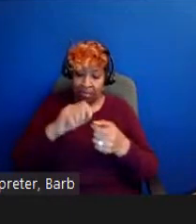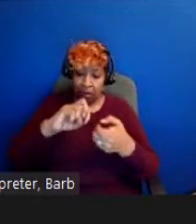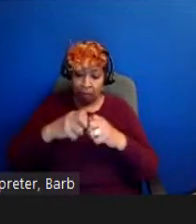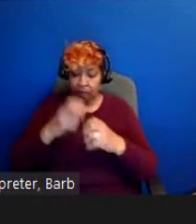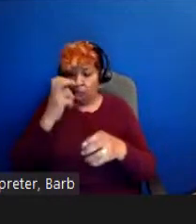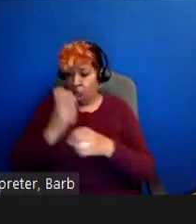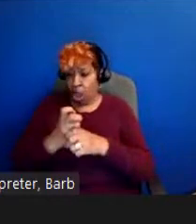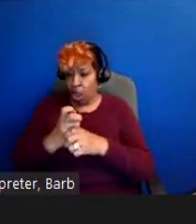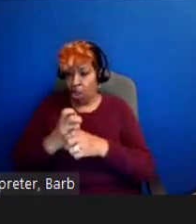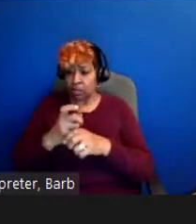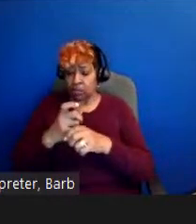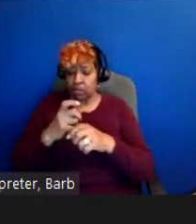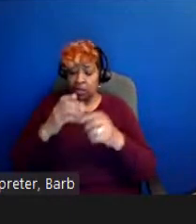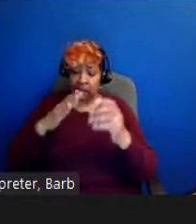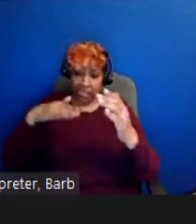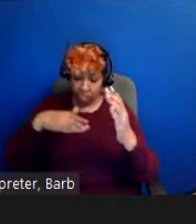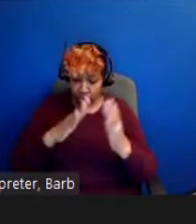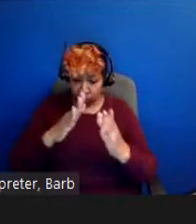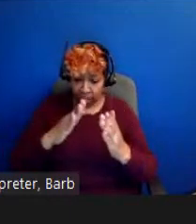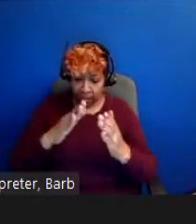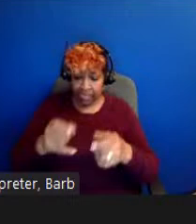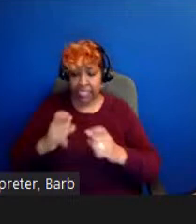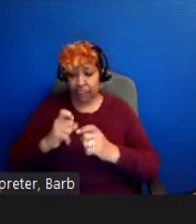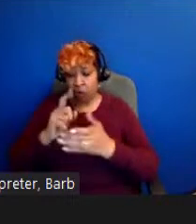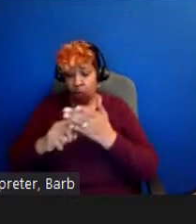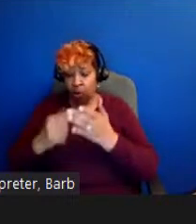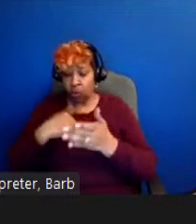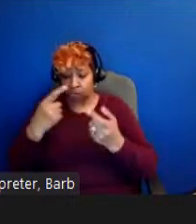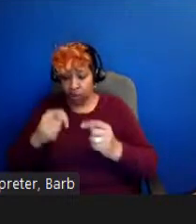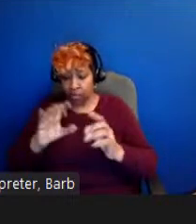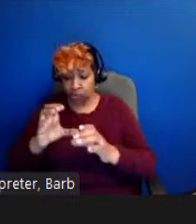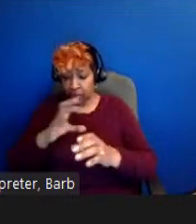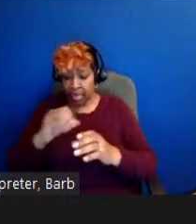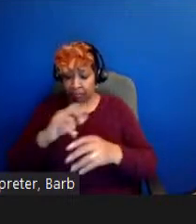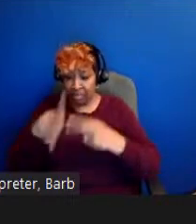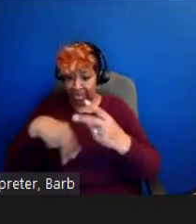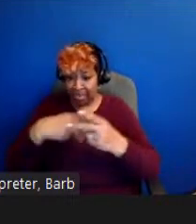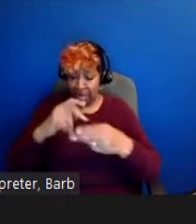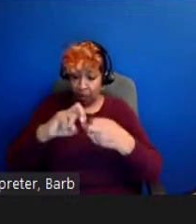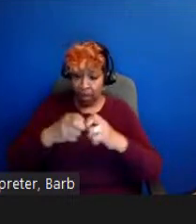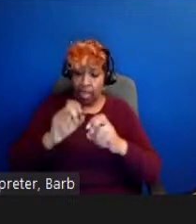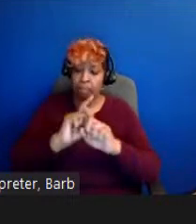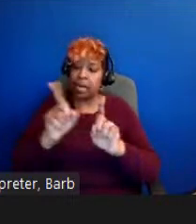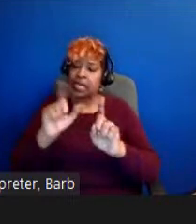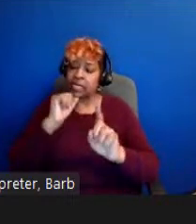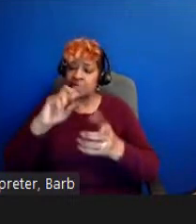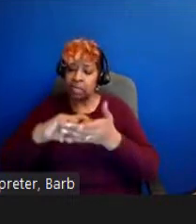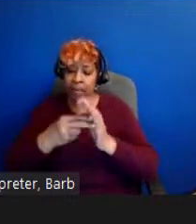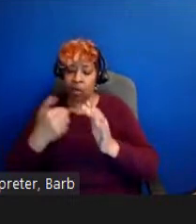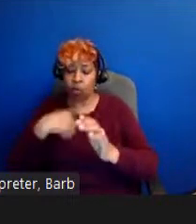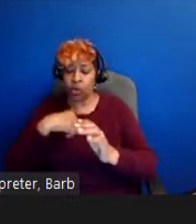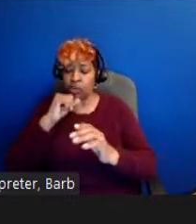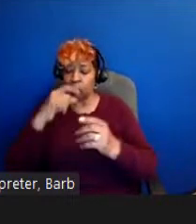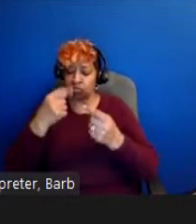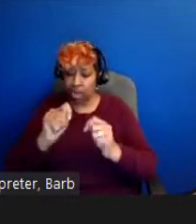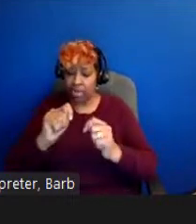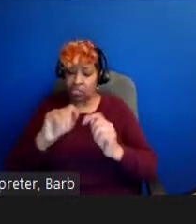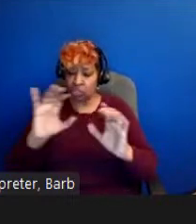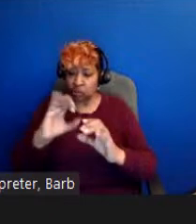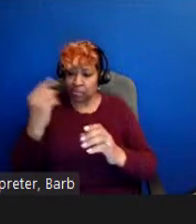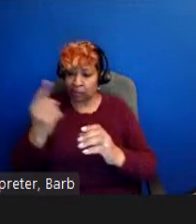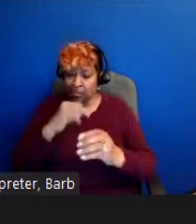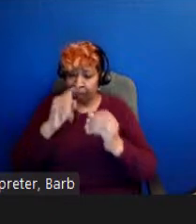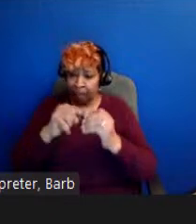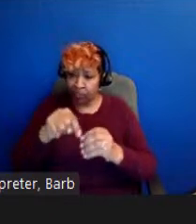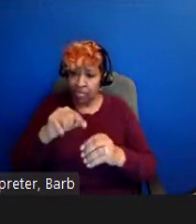just given what we're trying to do and the nature of the problem. But it doesn't necessarily mean that we don't try to tackle it. It just means we understand that